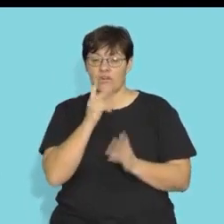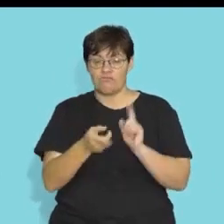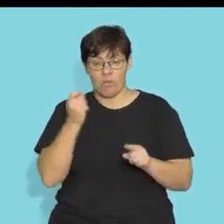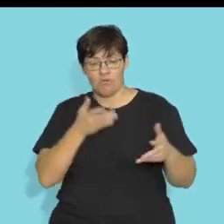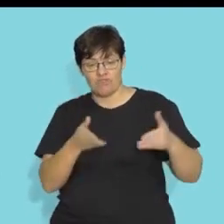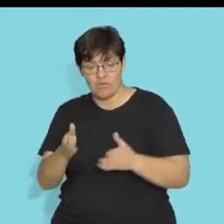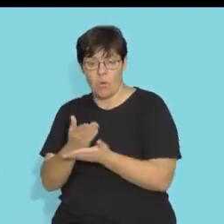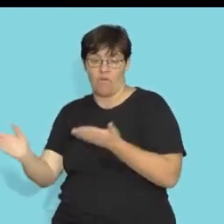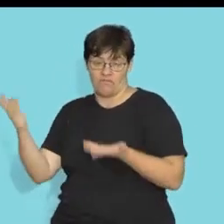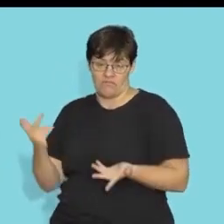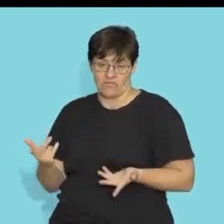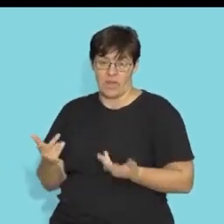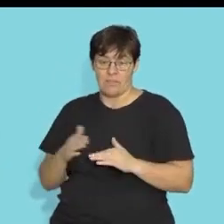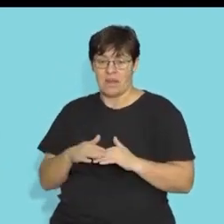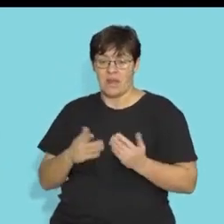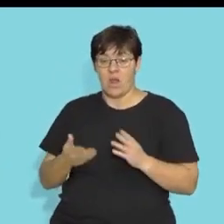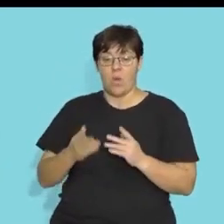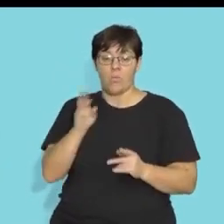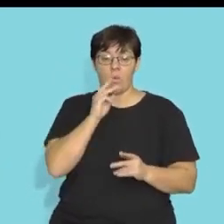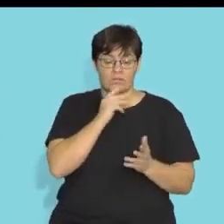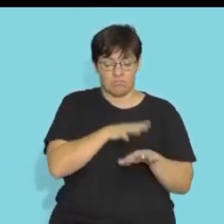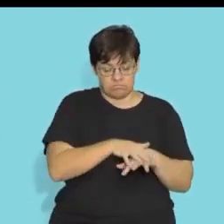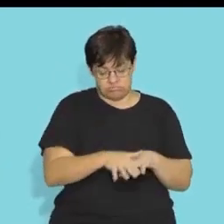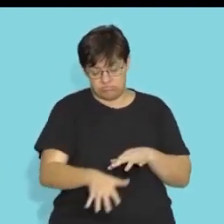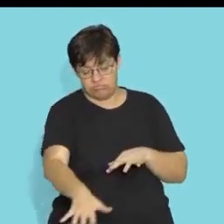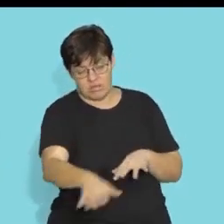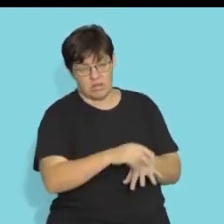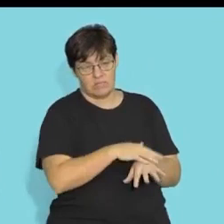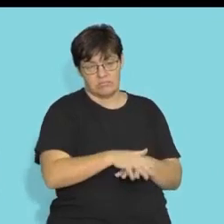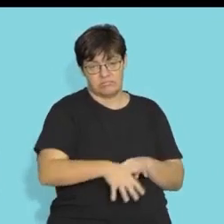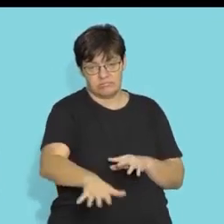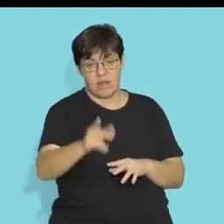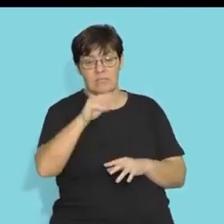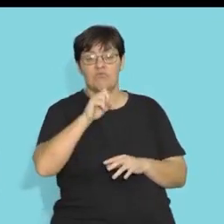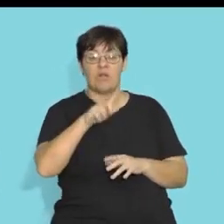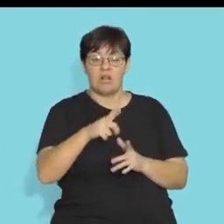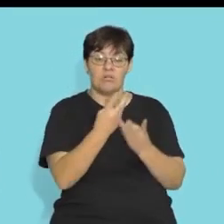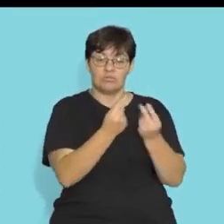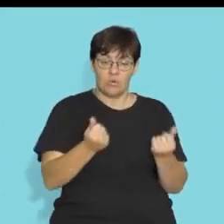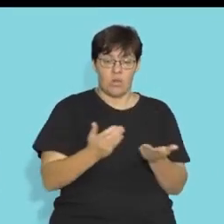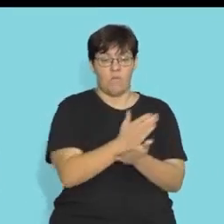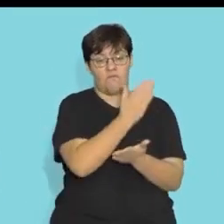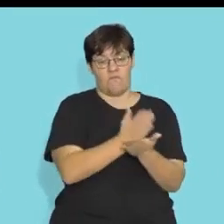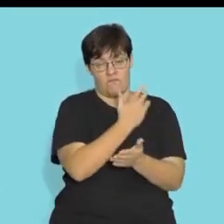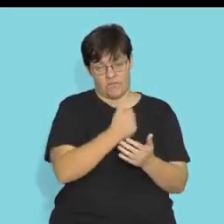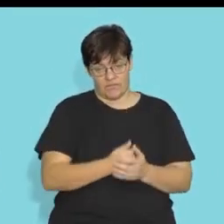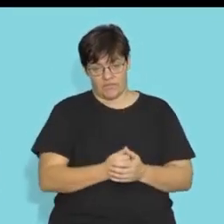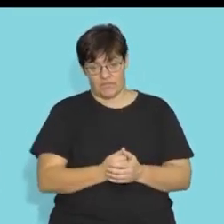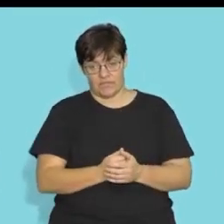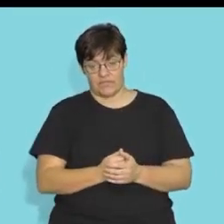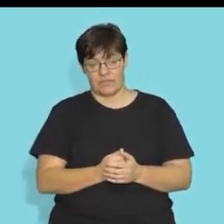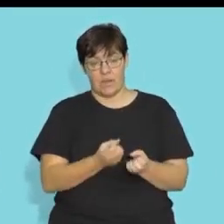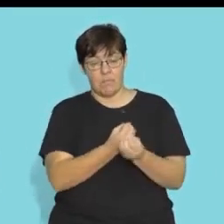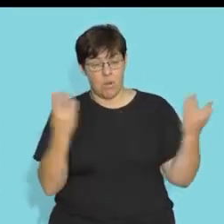guys, it removes water from rivers and causes surface runoff, and in turn removes the minerals from the